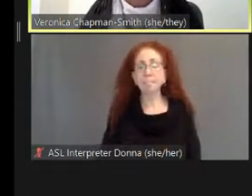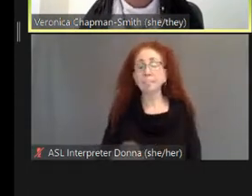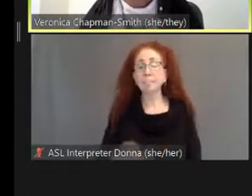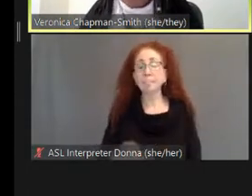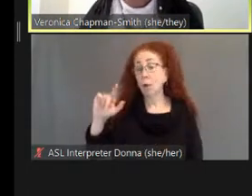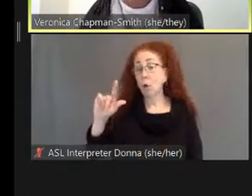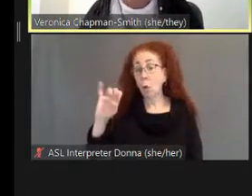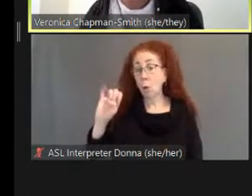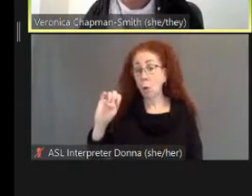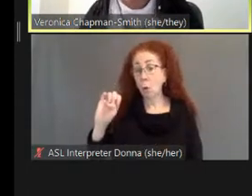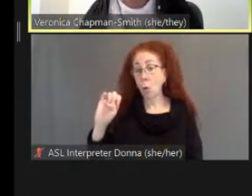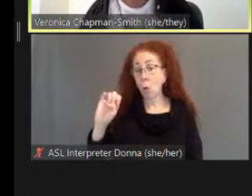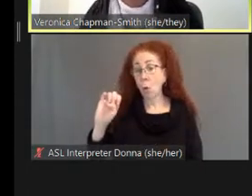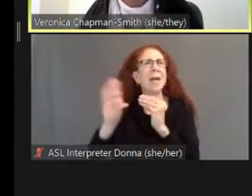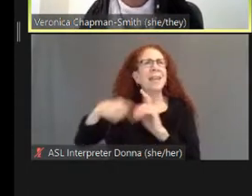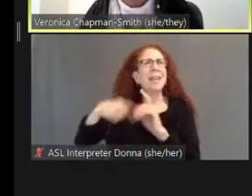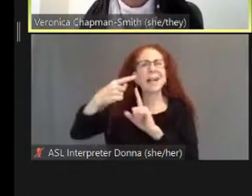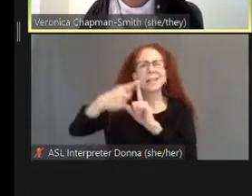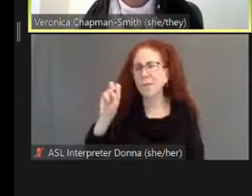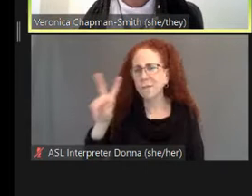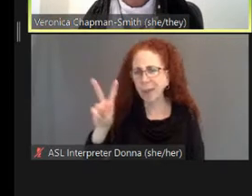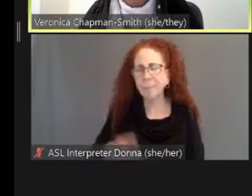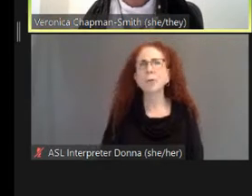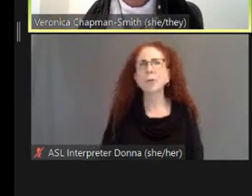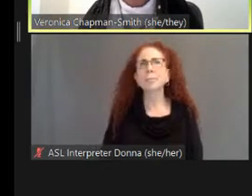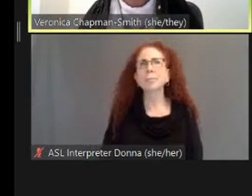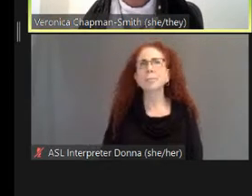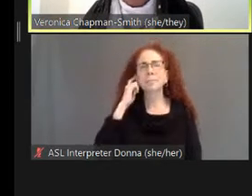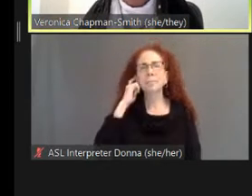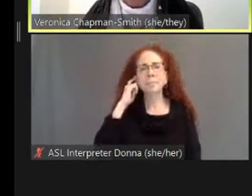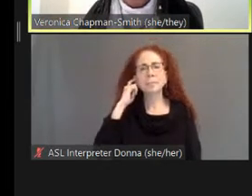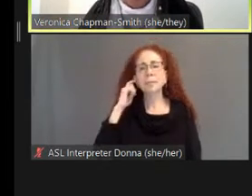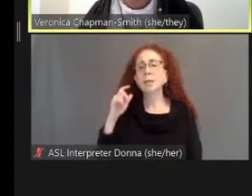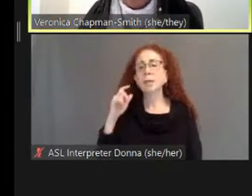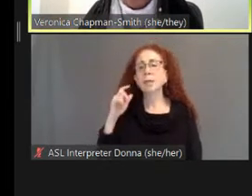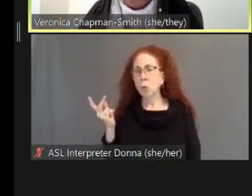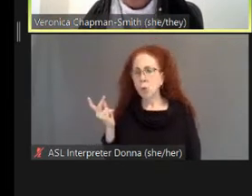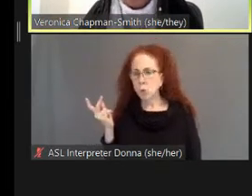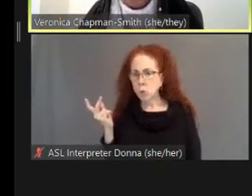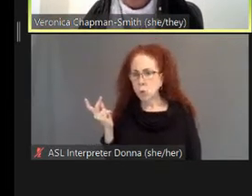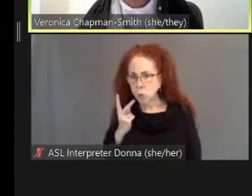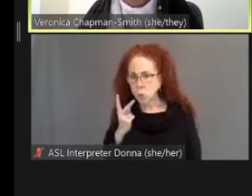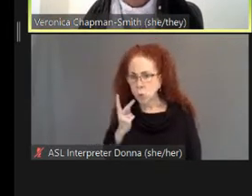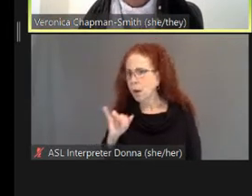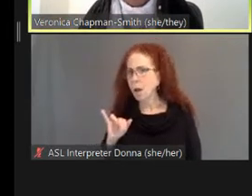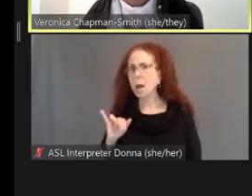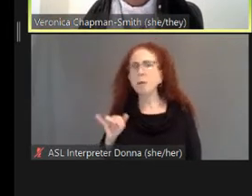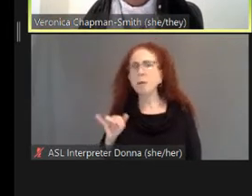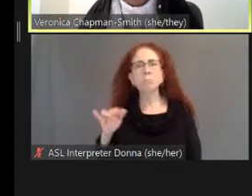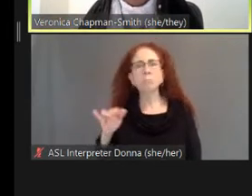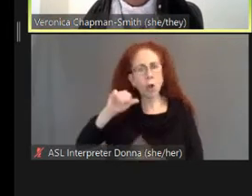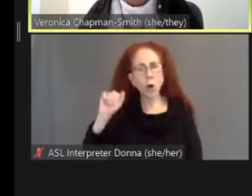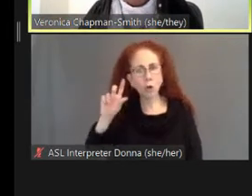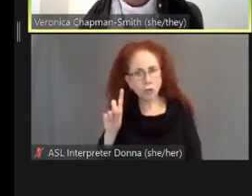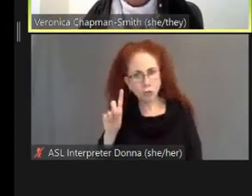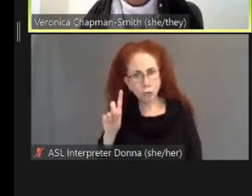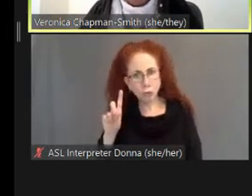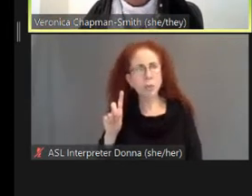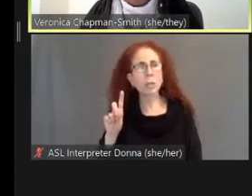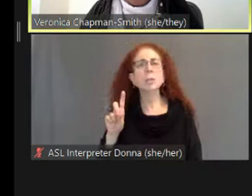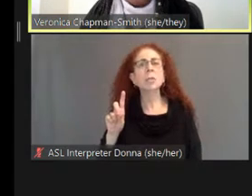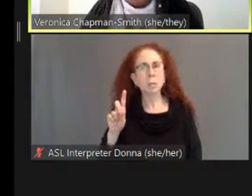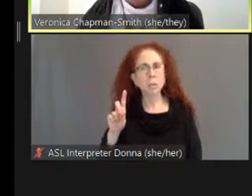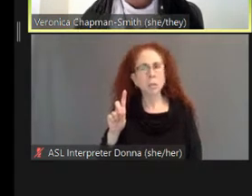like the next month, like in November. And during that meeting, Stephen and I began to realize that audio description creation was a lift